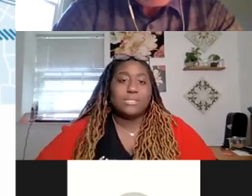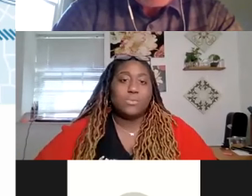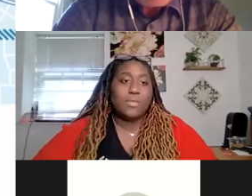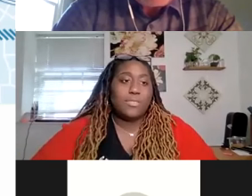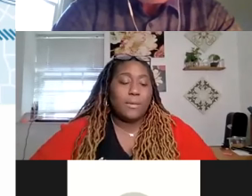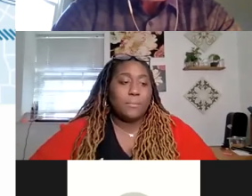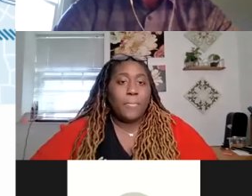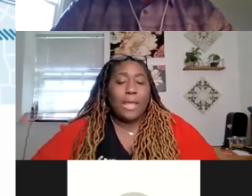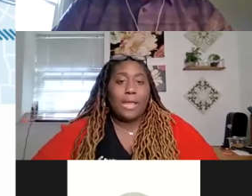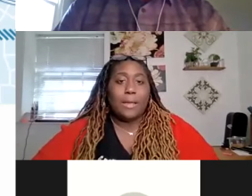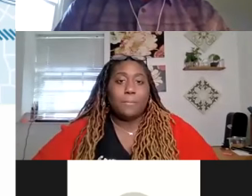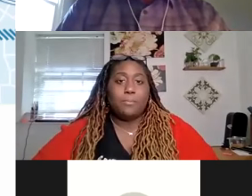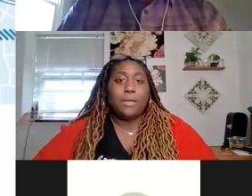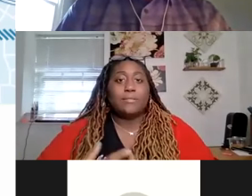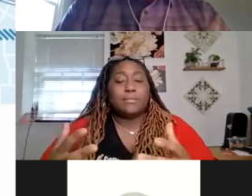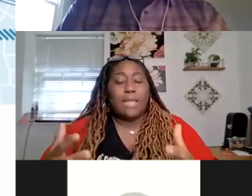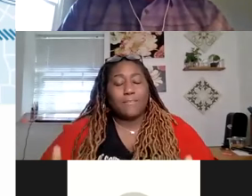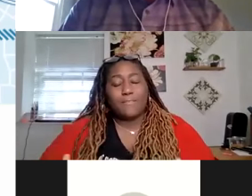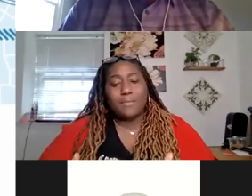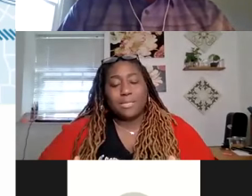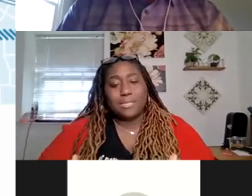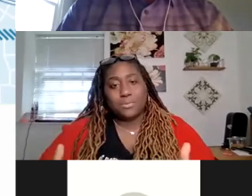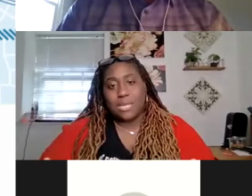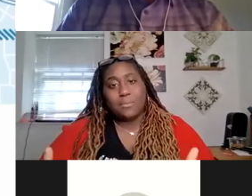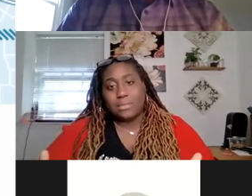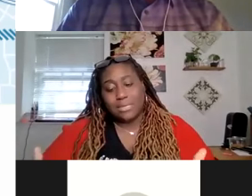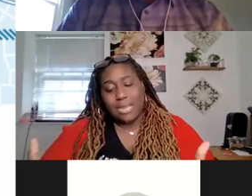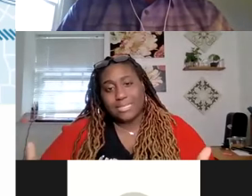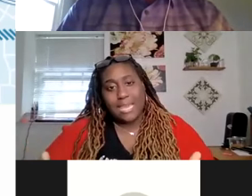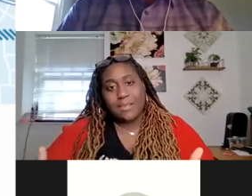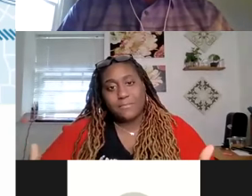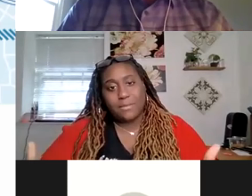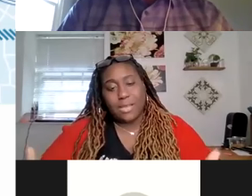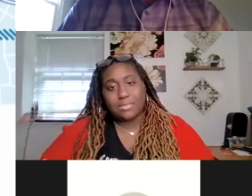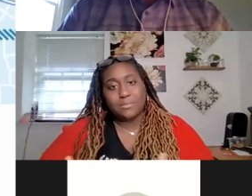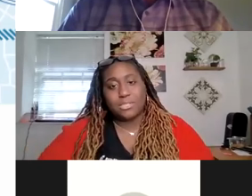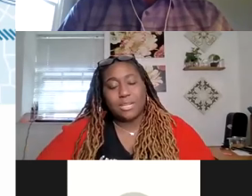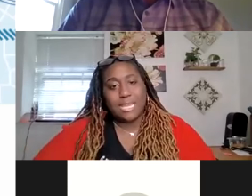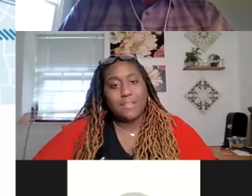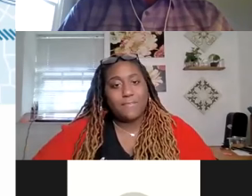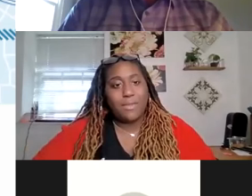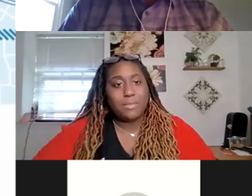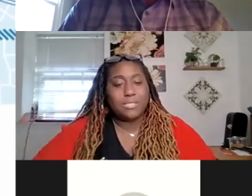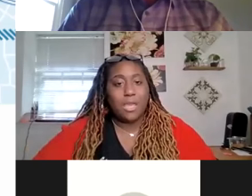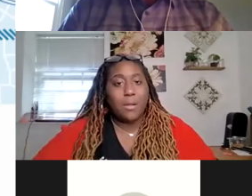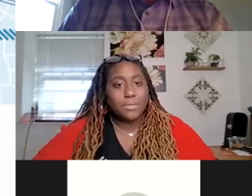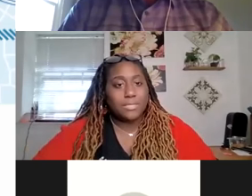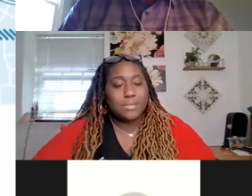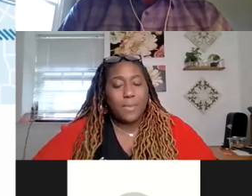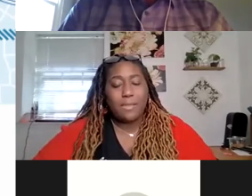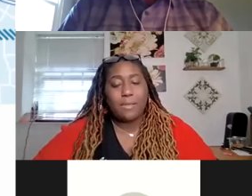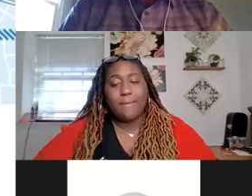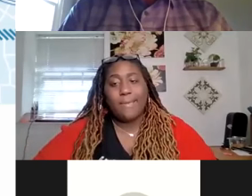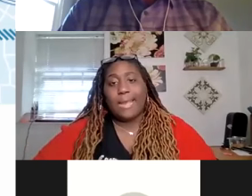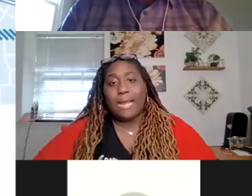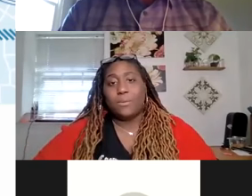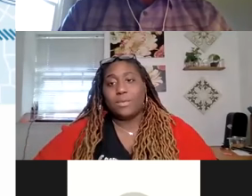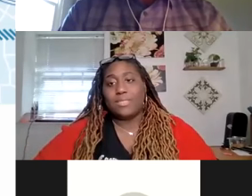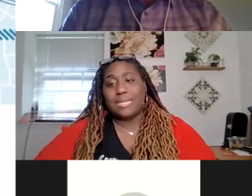that trust with them. But our families, predominantly our TANF customers and our TANF families, they are